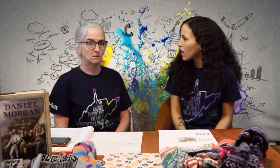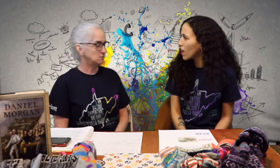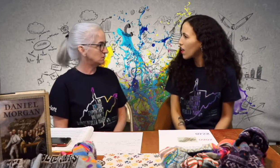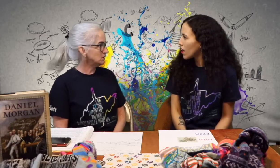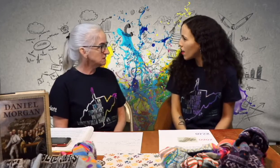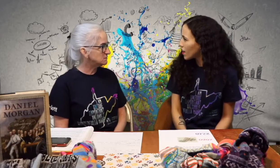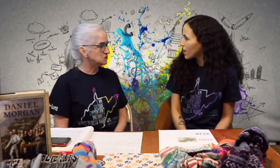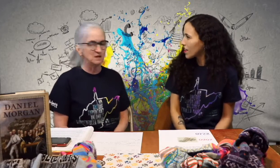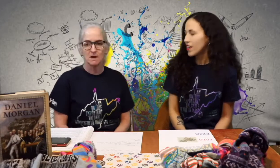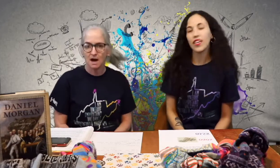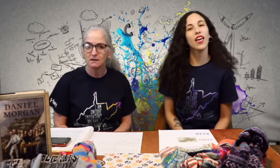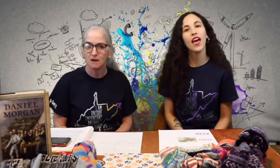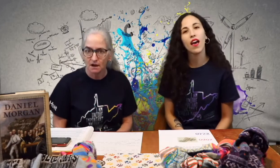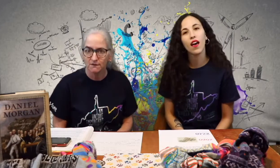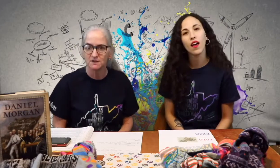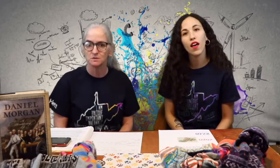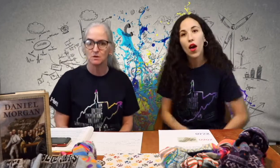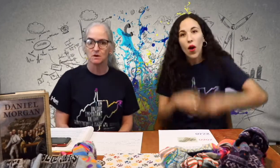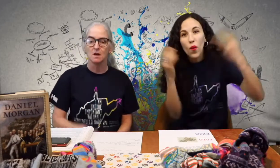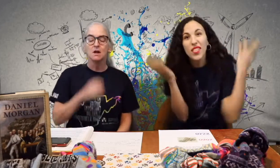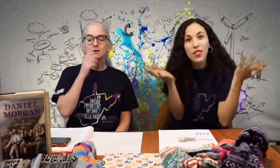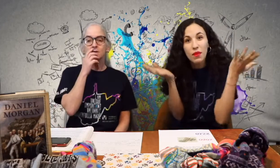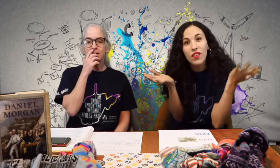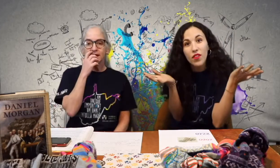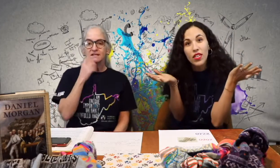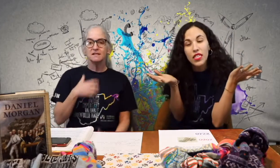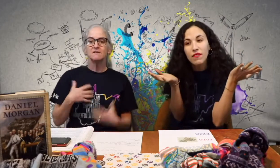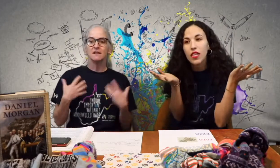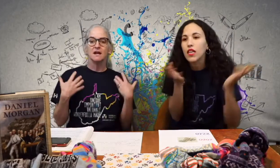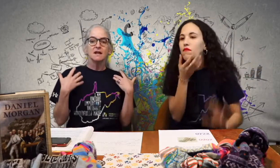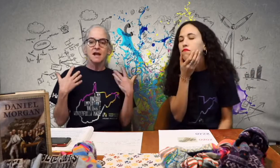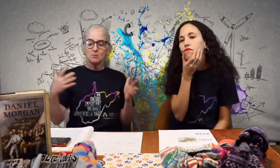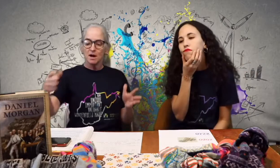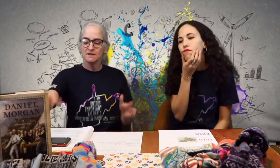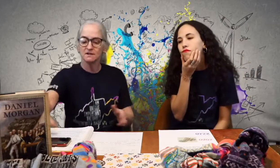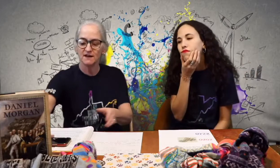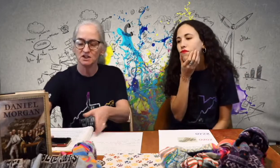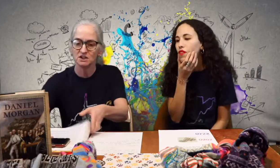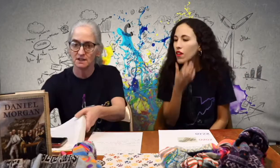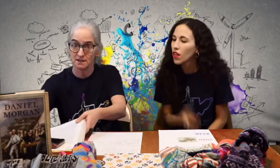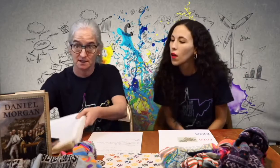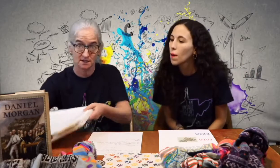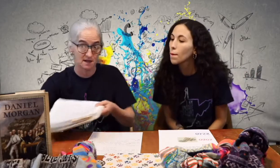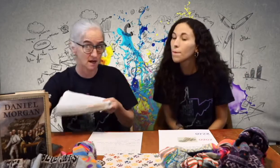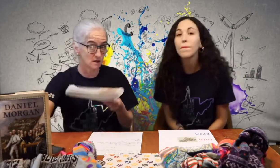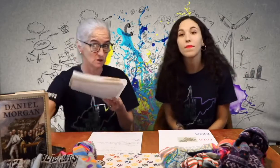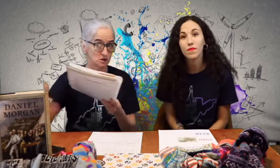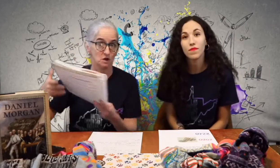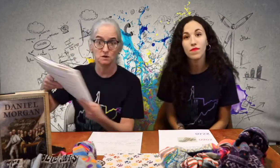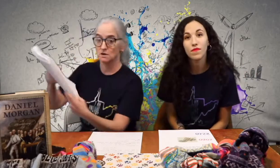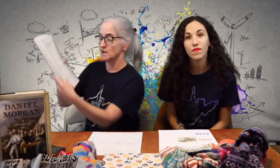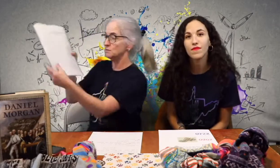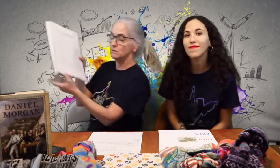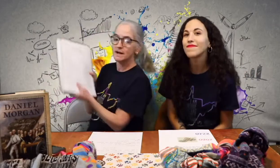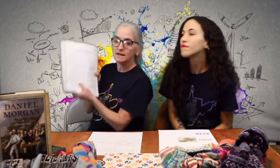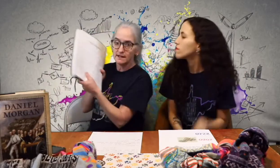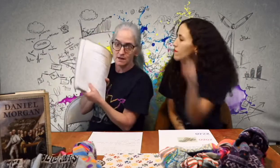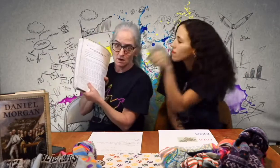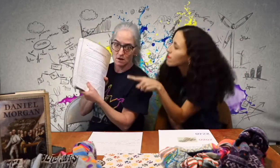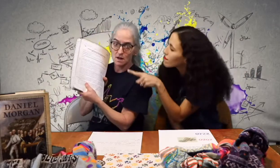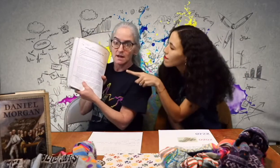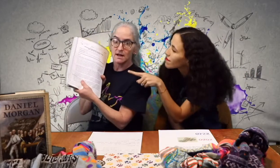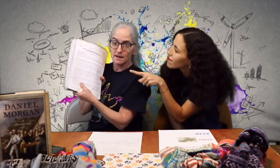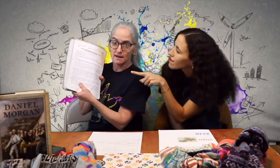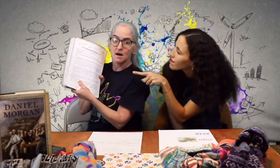What... Oh, goodness Ms. Shema, I love this word! What is the word of Creativity! Now, positive action tells us, and I'm going to show you guys right